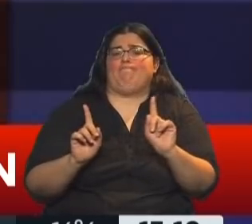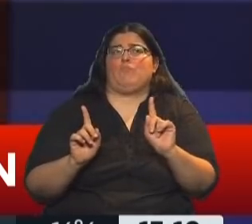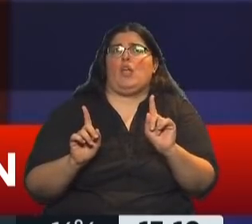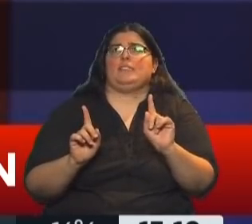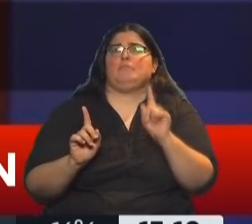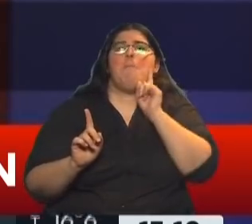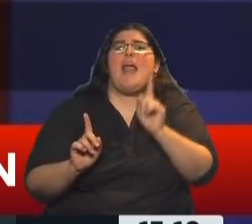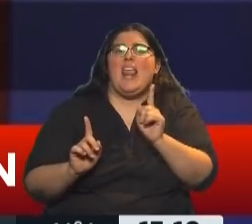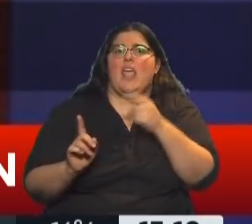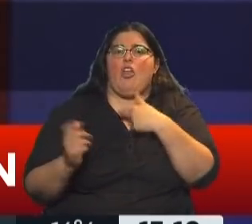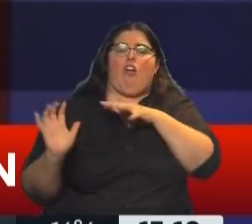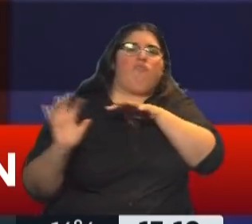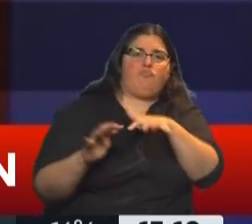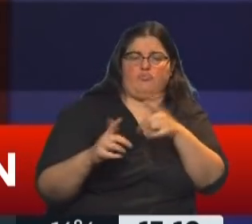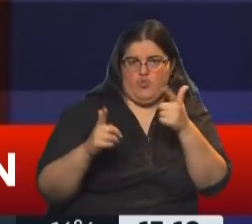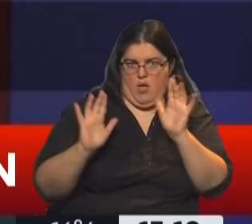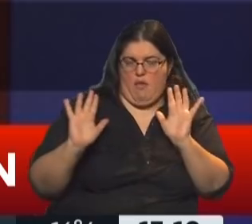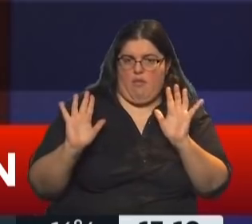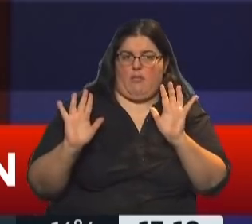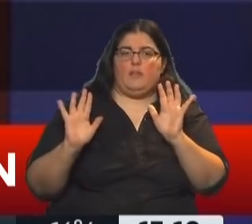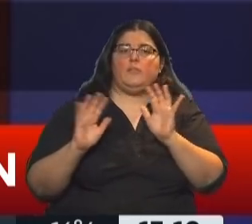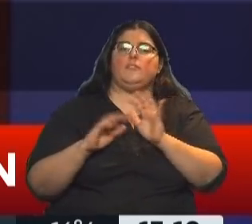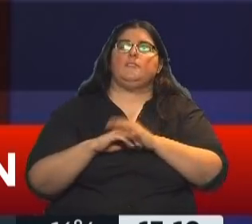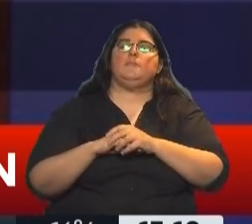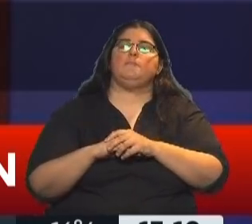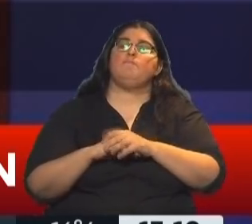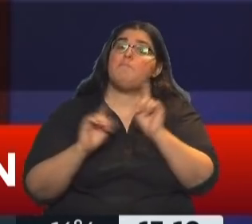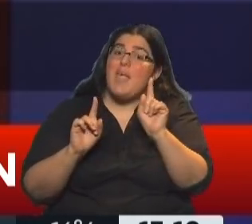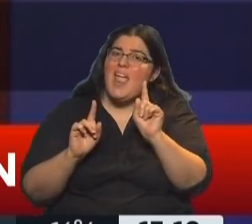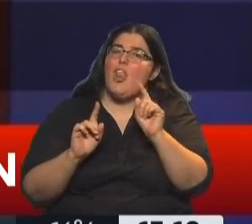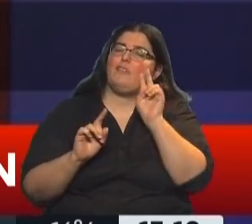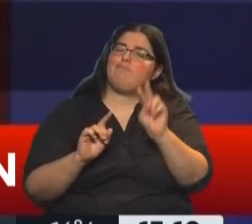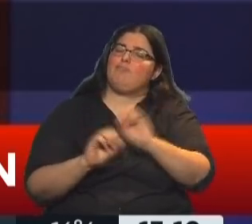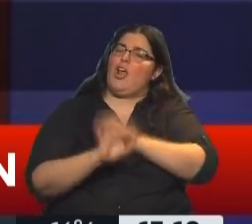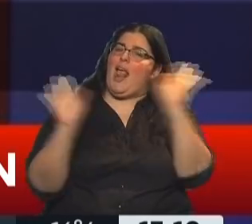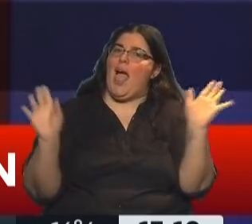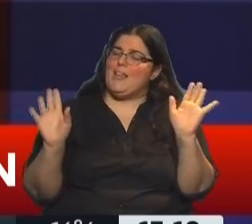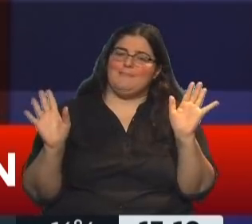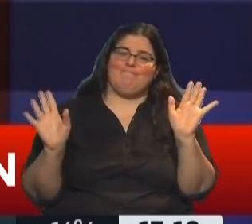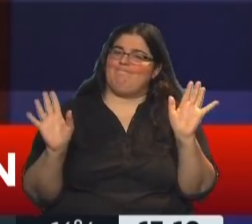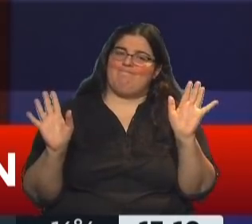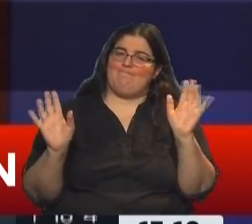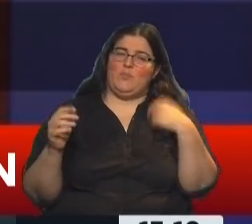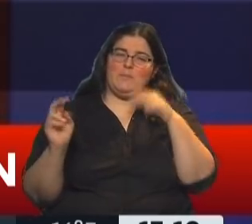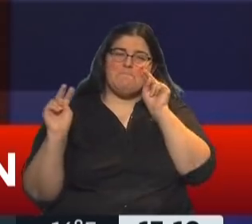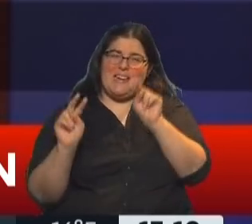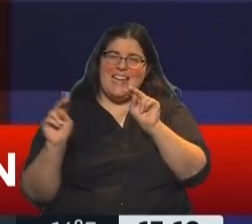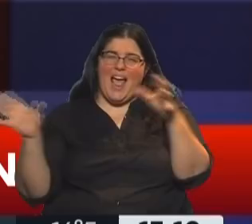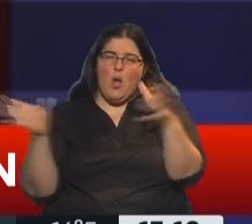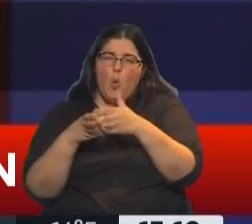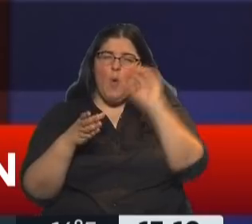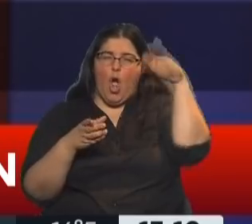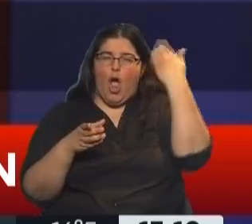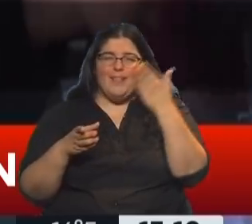in an imminent threat environment. But clearly, David, if you just look at what the Taliban's been